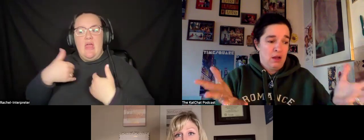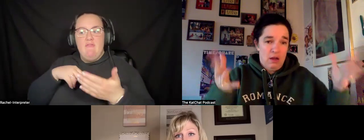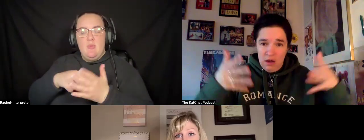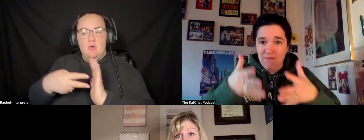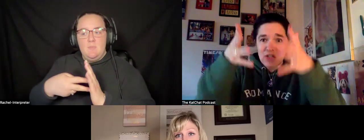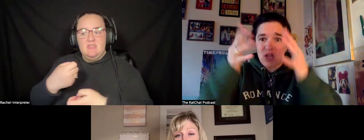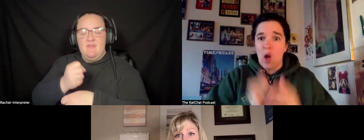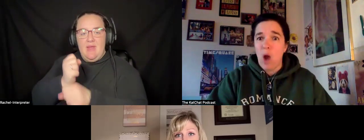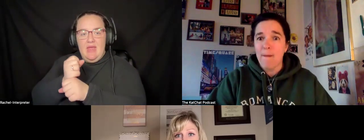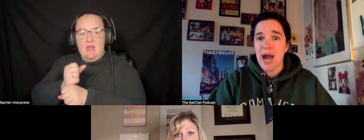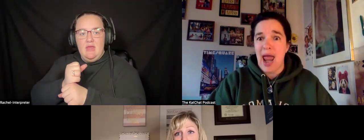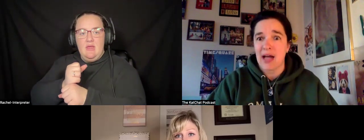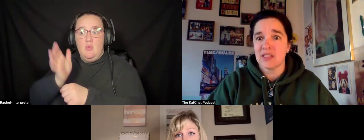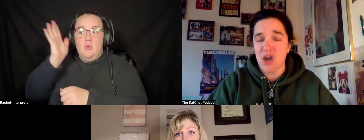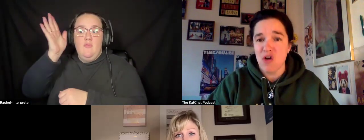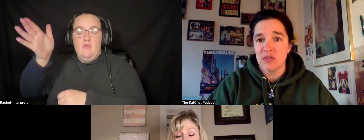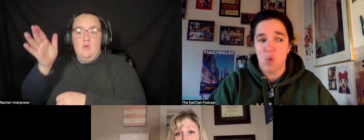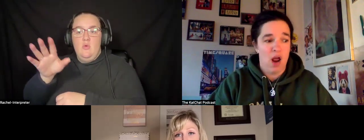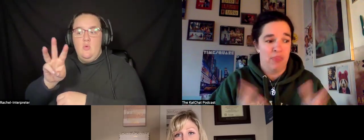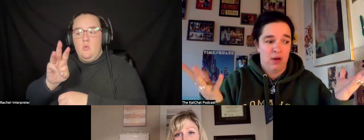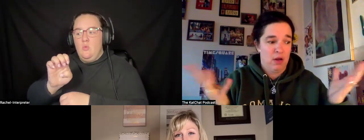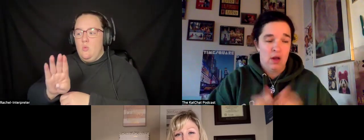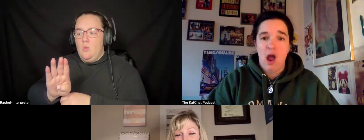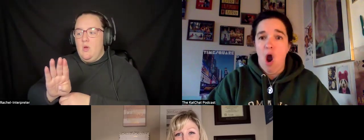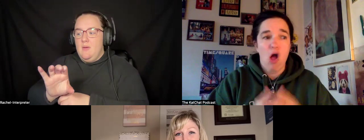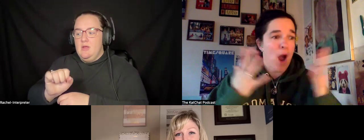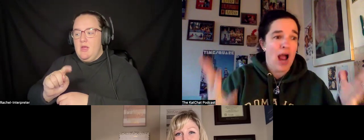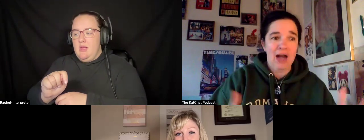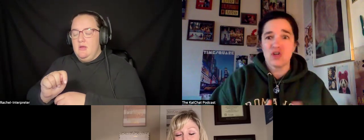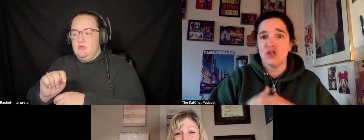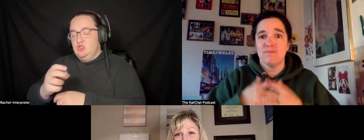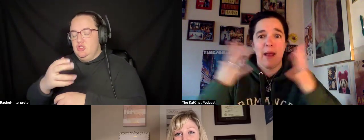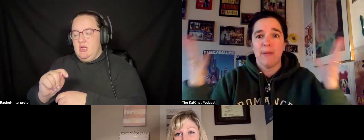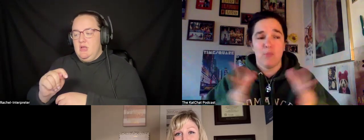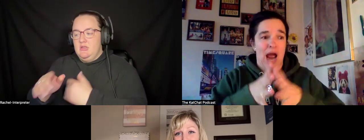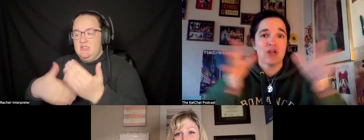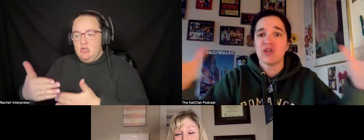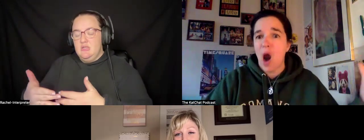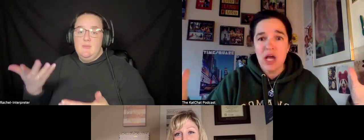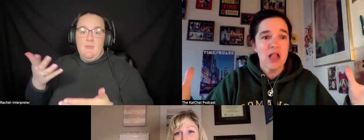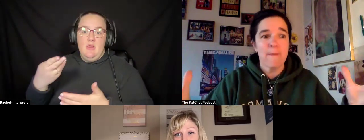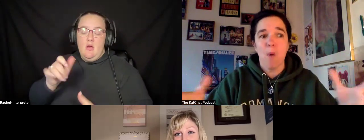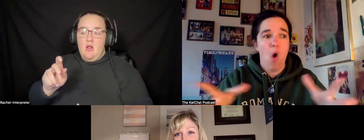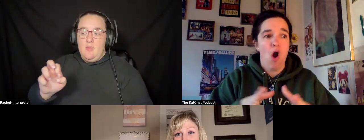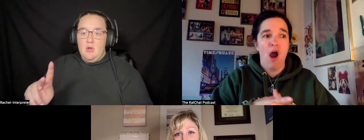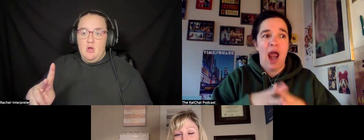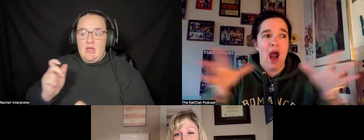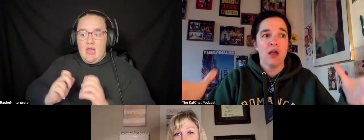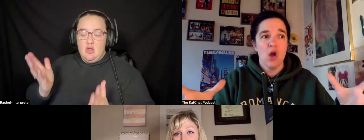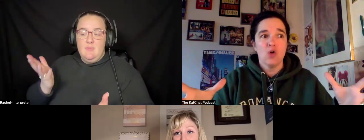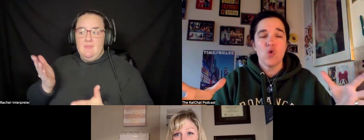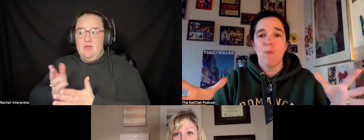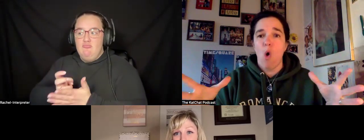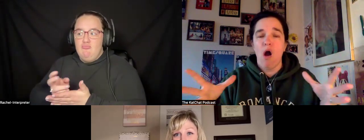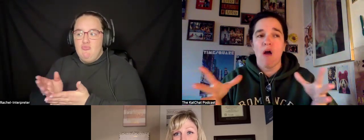creating eventually a webcast, doing it with Hallmark actor made me branch out a little more